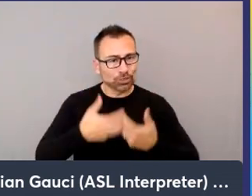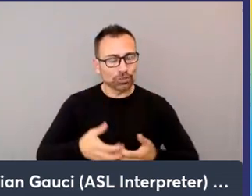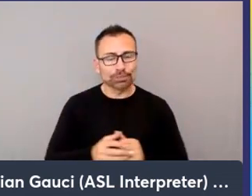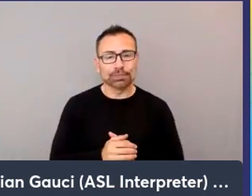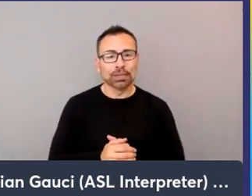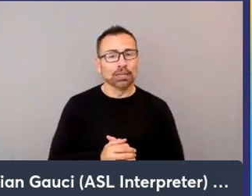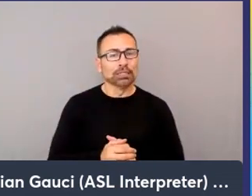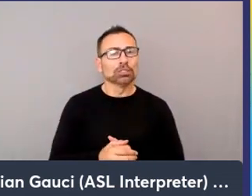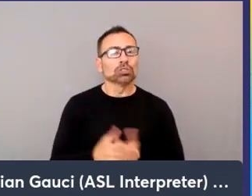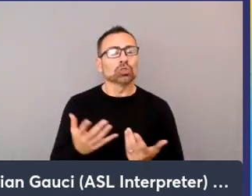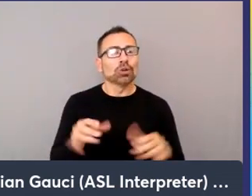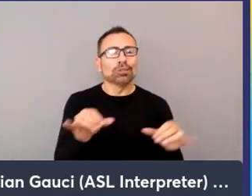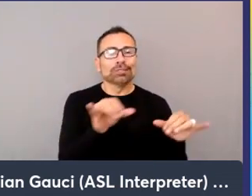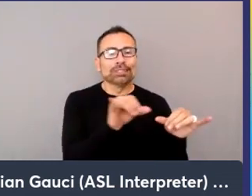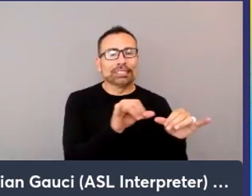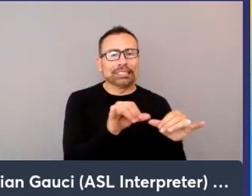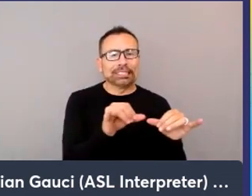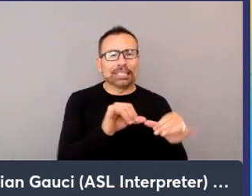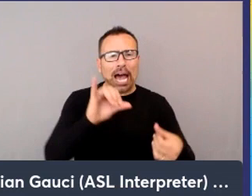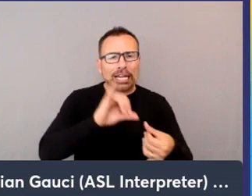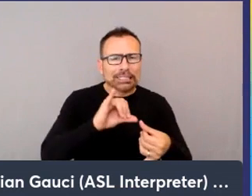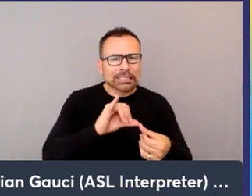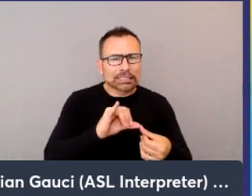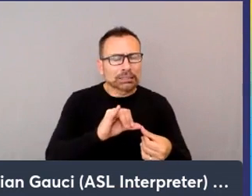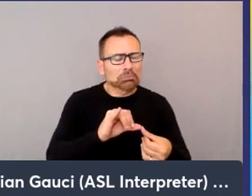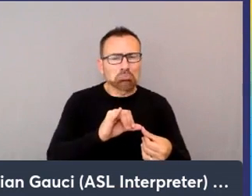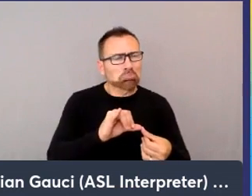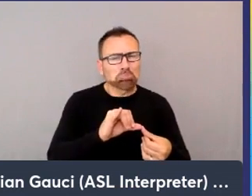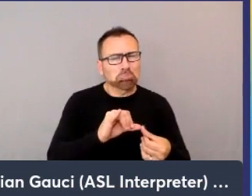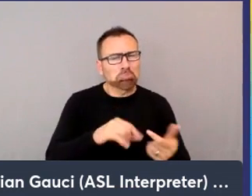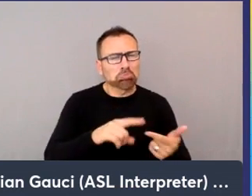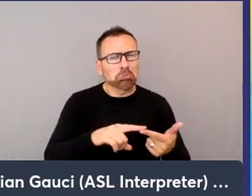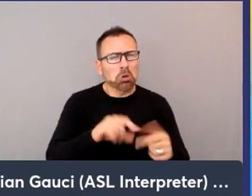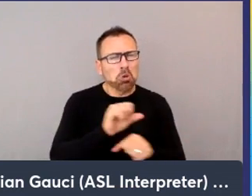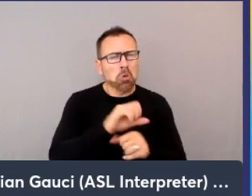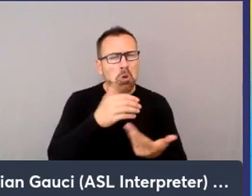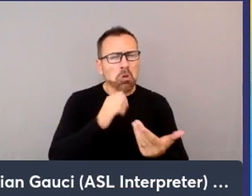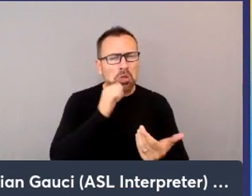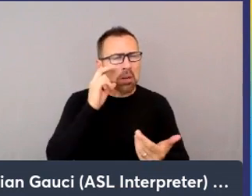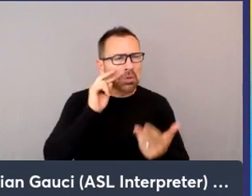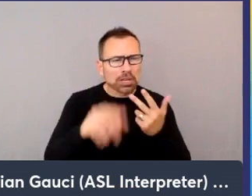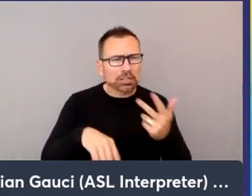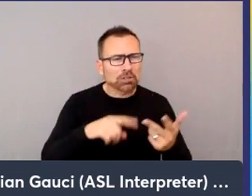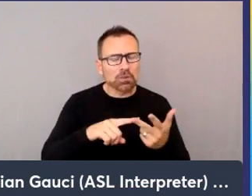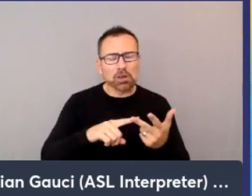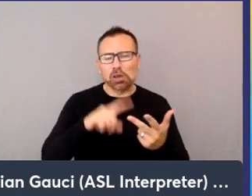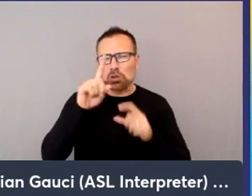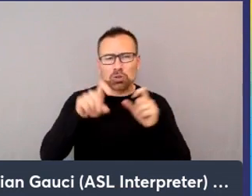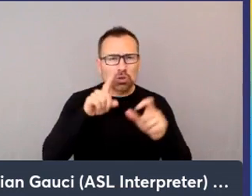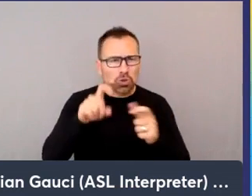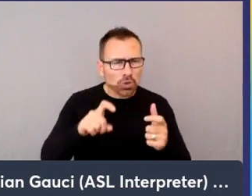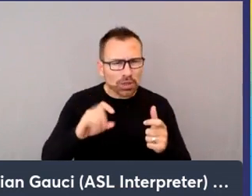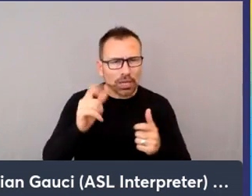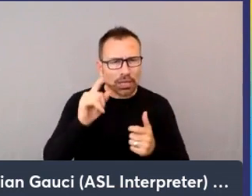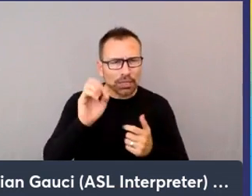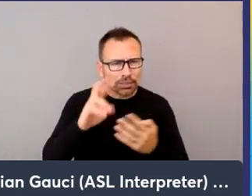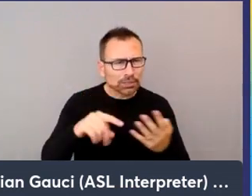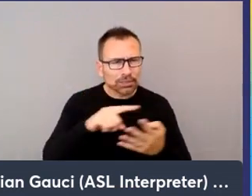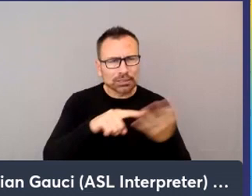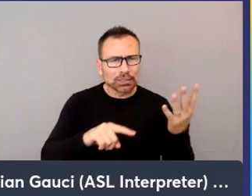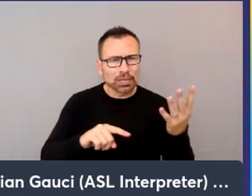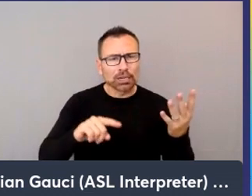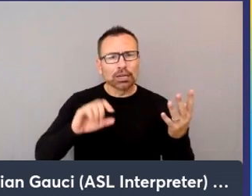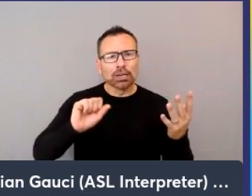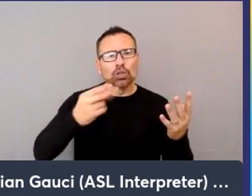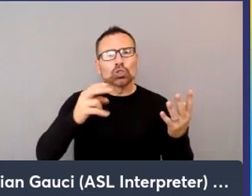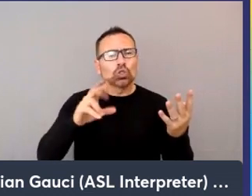have to worry about unpredictable workloads. You know, they don't have to worry about tuning the clusters and also the shards, right? I mean, how many shards